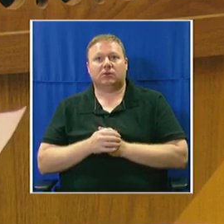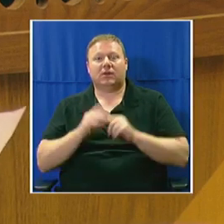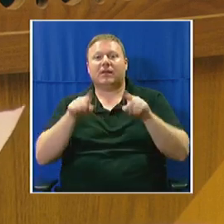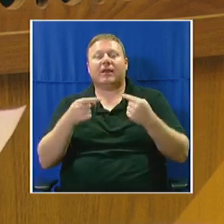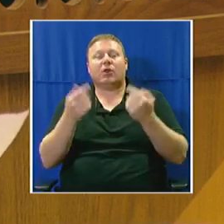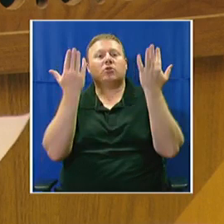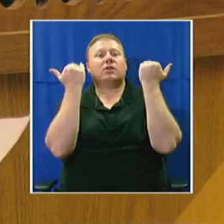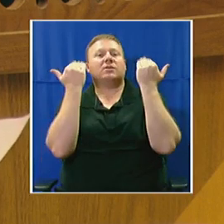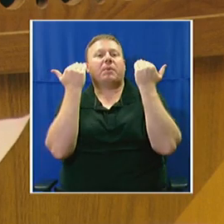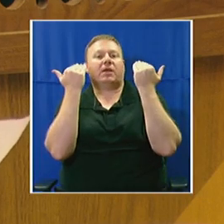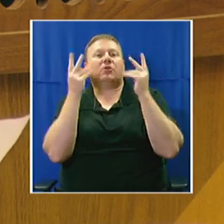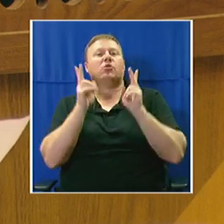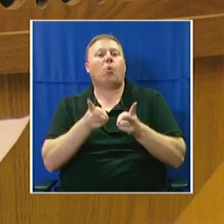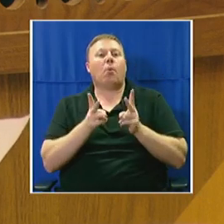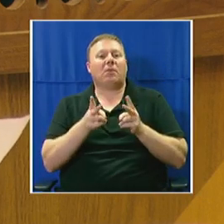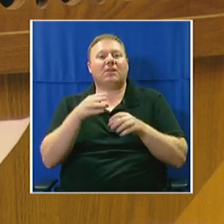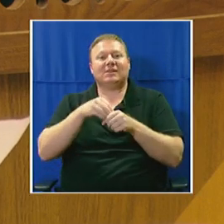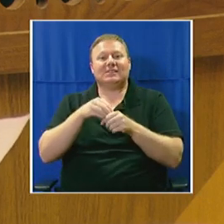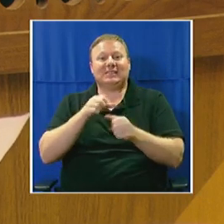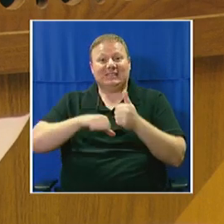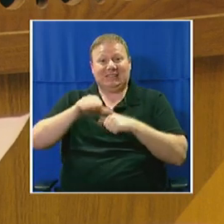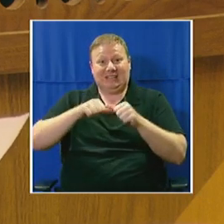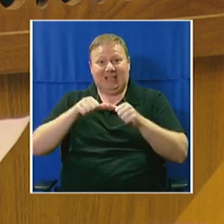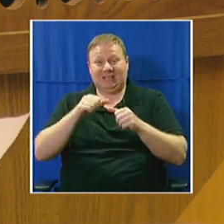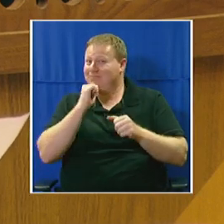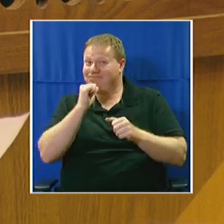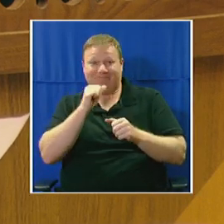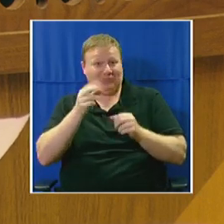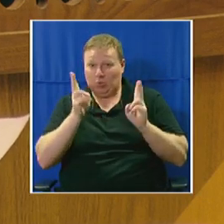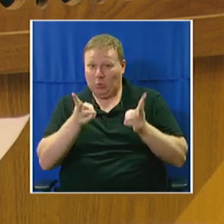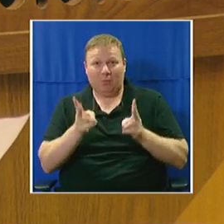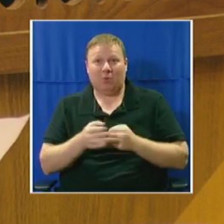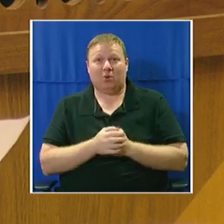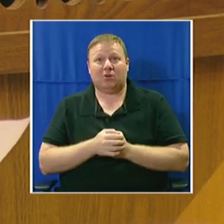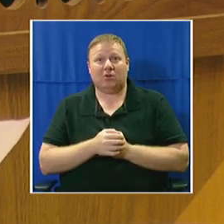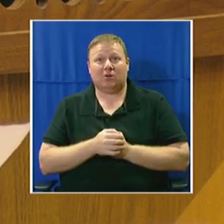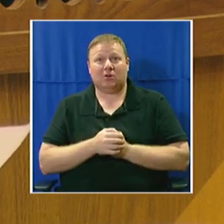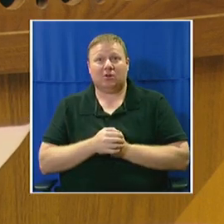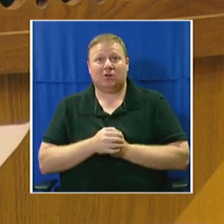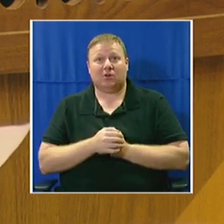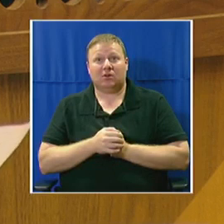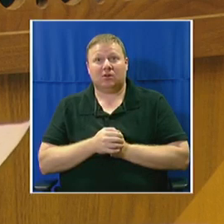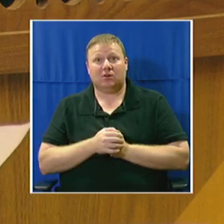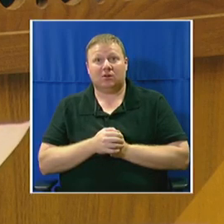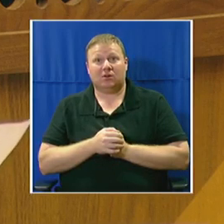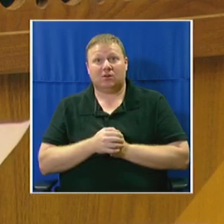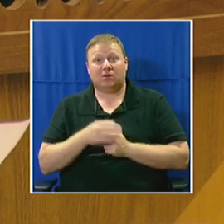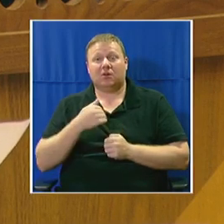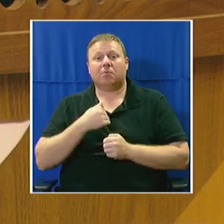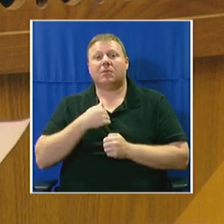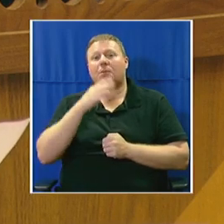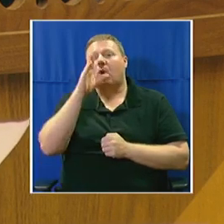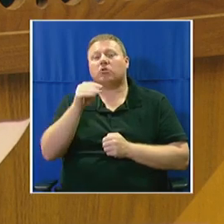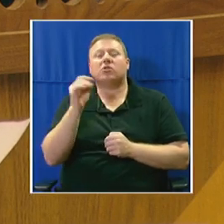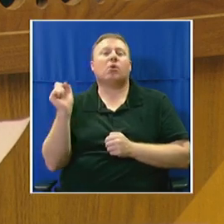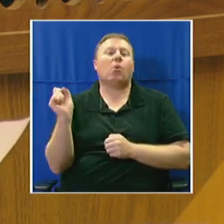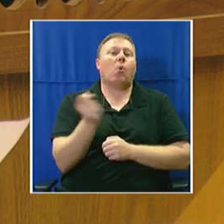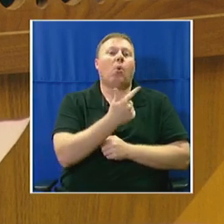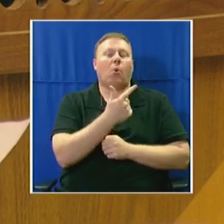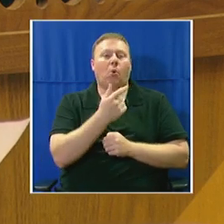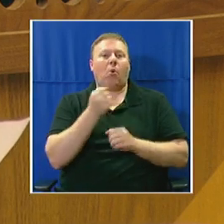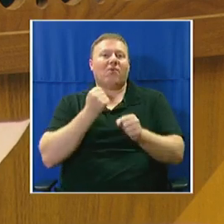an inforcer of our rights because we need new because maybe we need a new women's front to think and fight against the abuse of